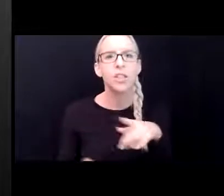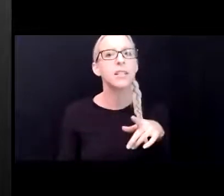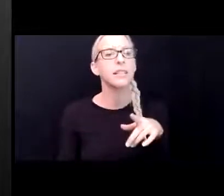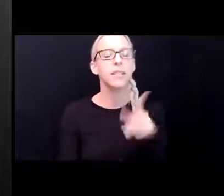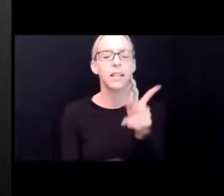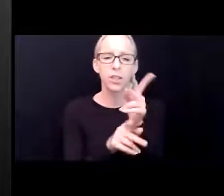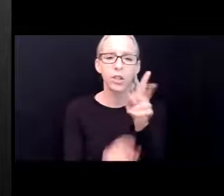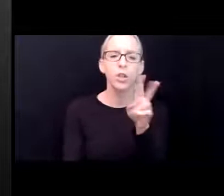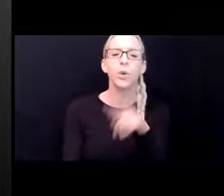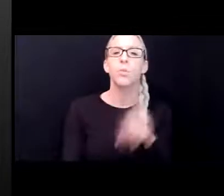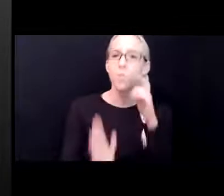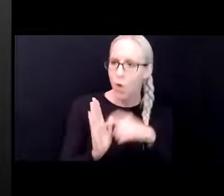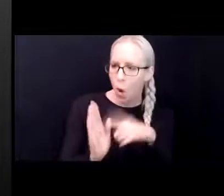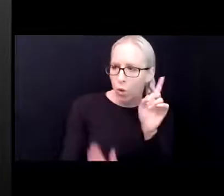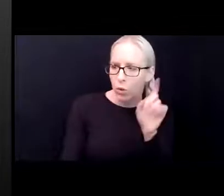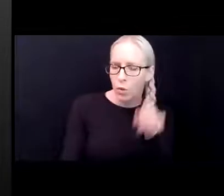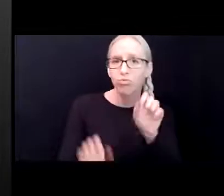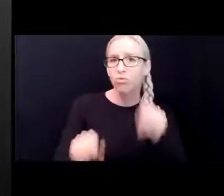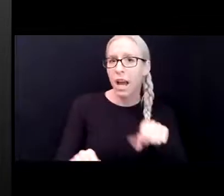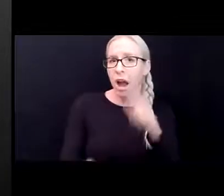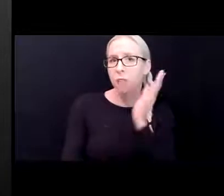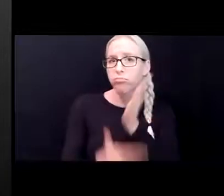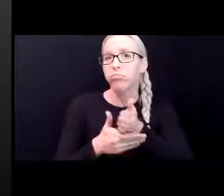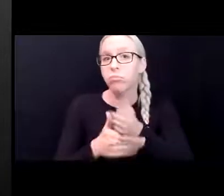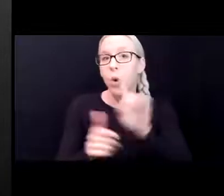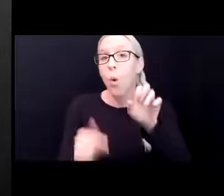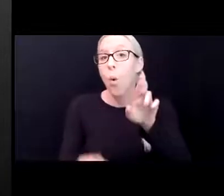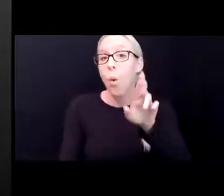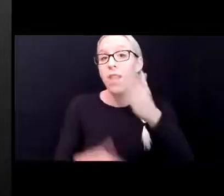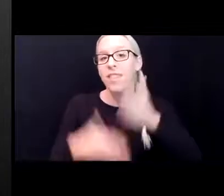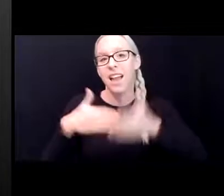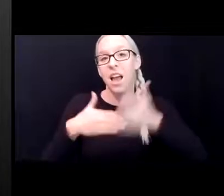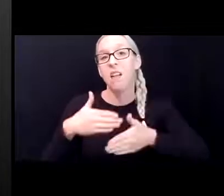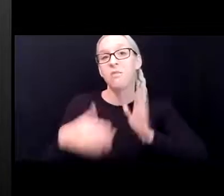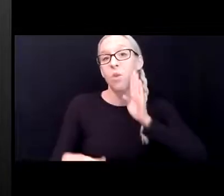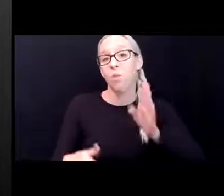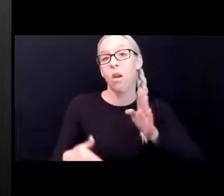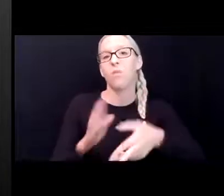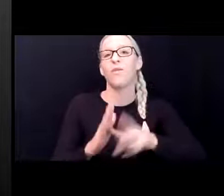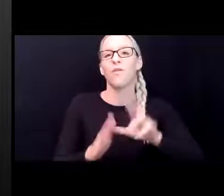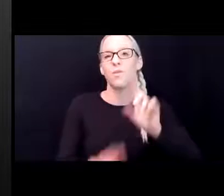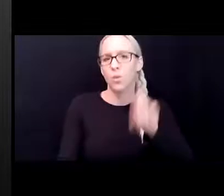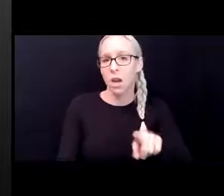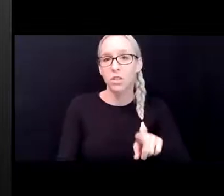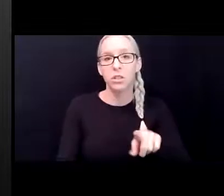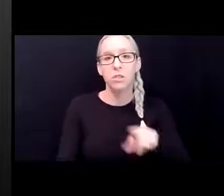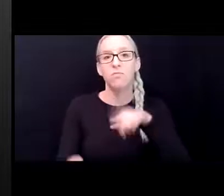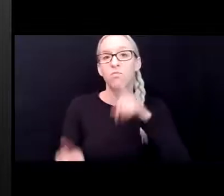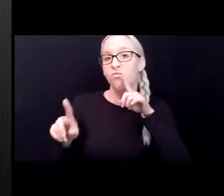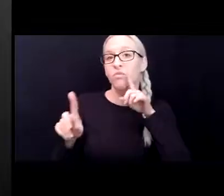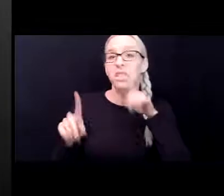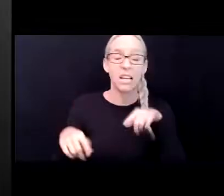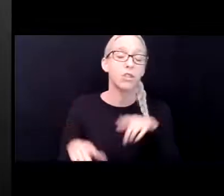to interrupt me, or I can leave some time, a little bit of time at the end to go through and go through some of those questions.